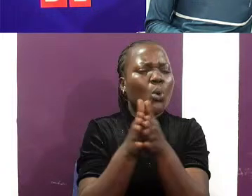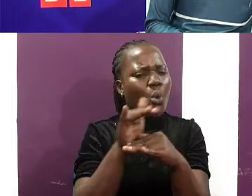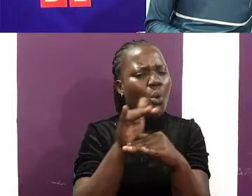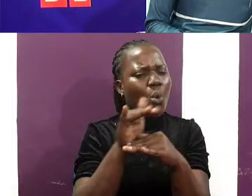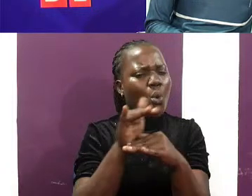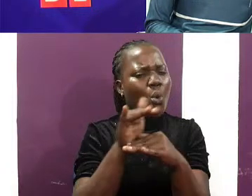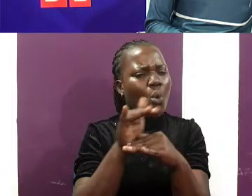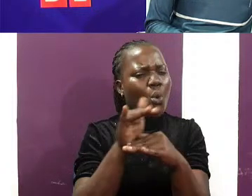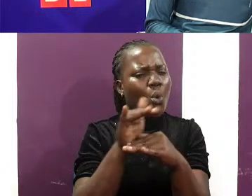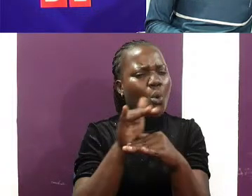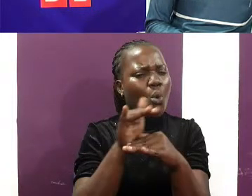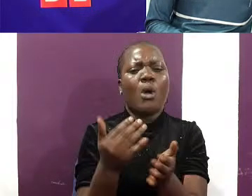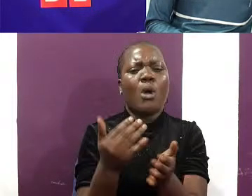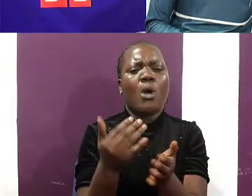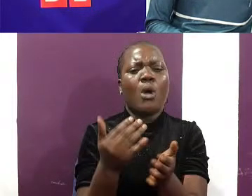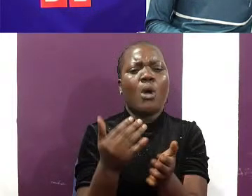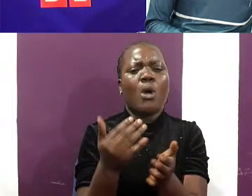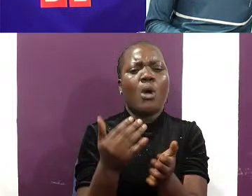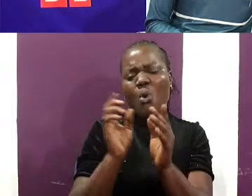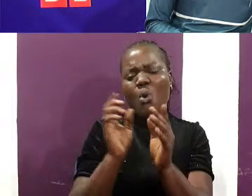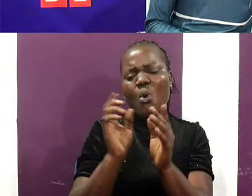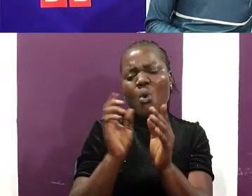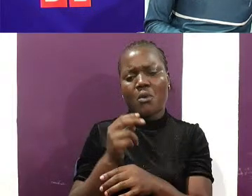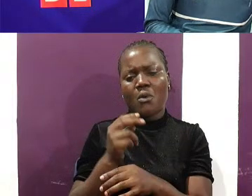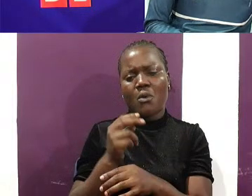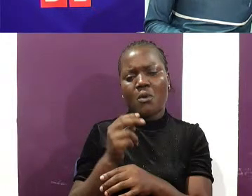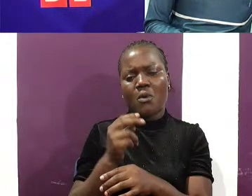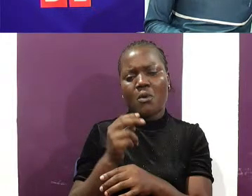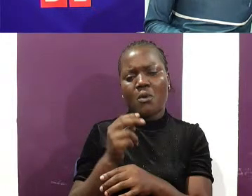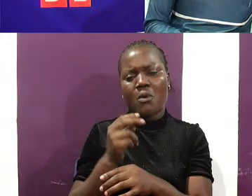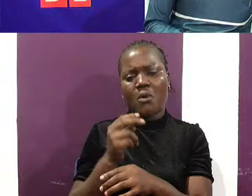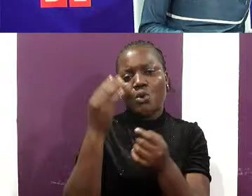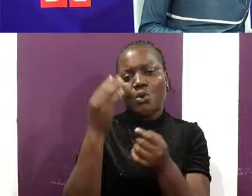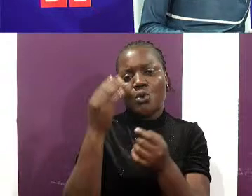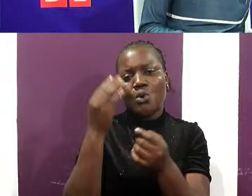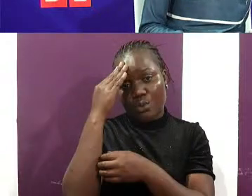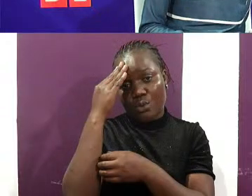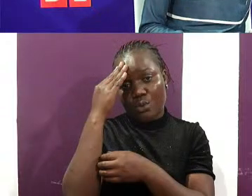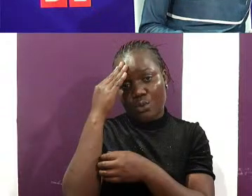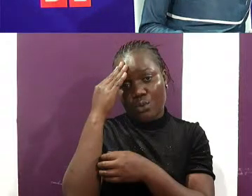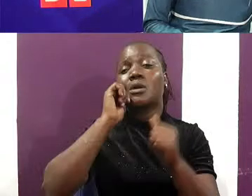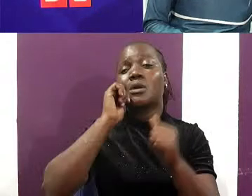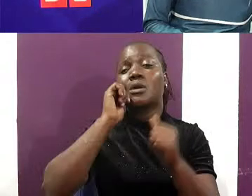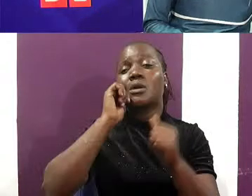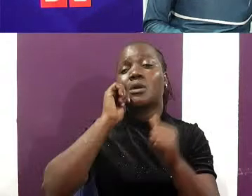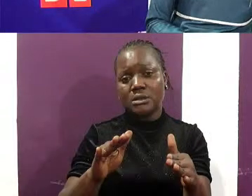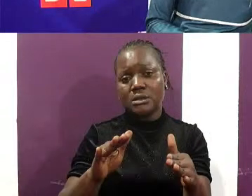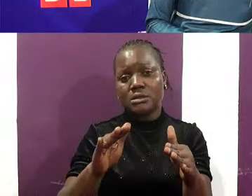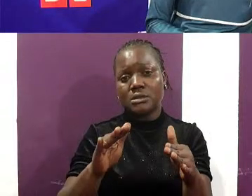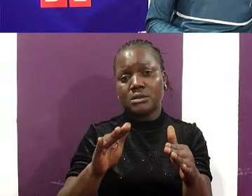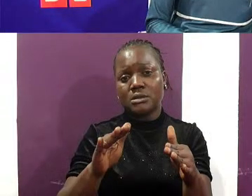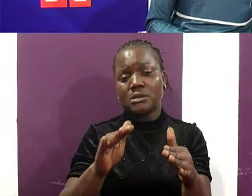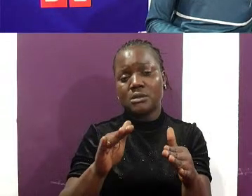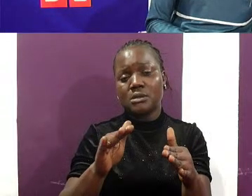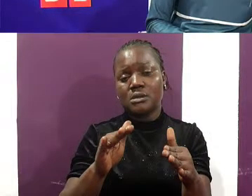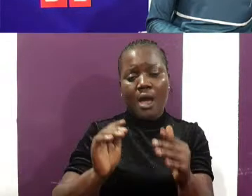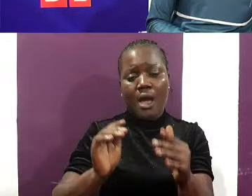one more, I need a teacher or the MIA. See, you know, I was Antwerp Church of Antwerp Christ. Antwerp Church of Belgium.